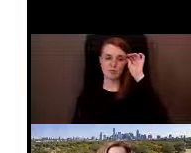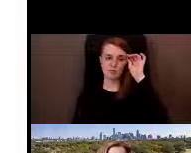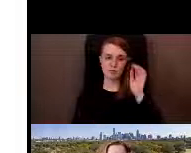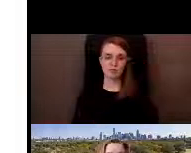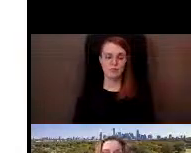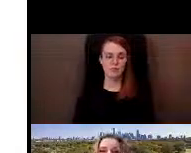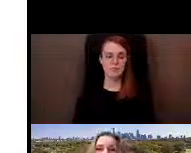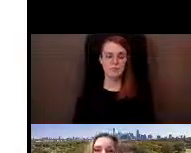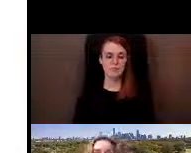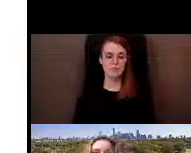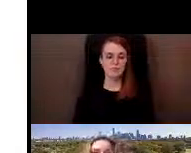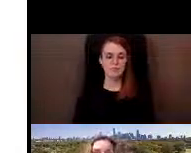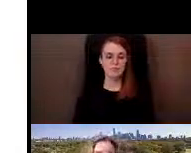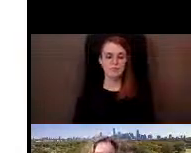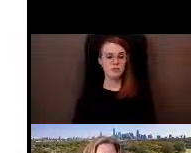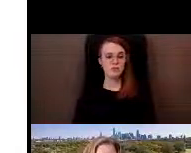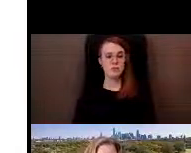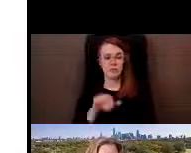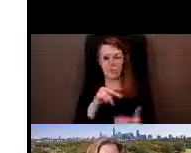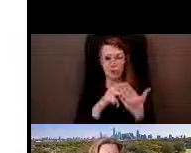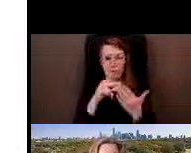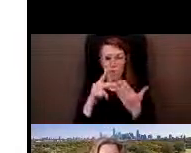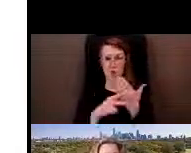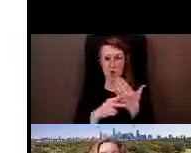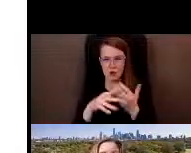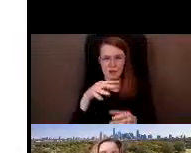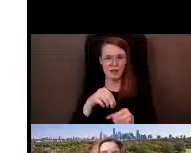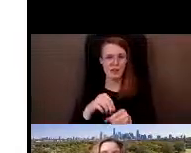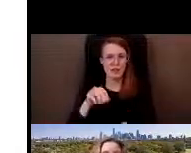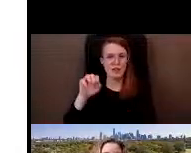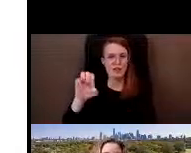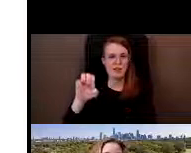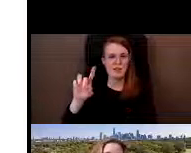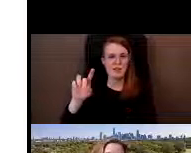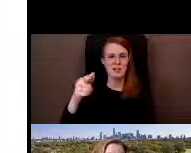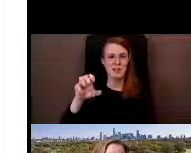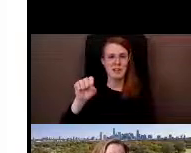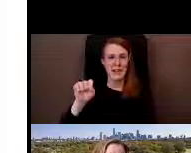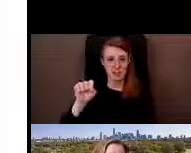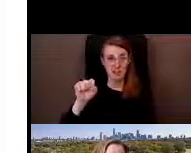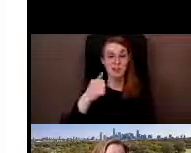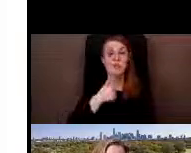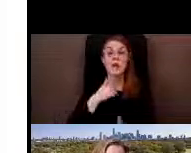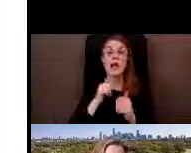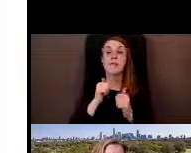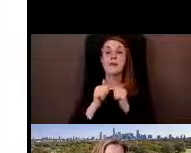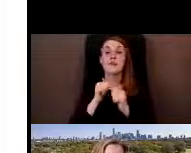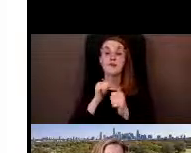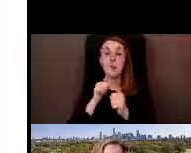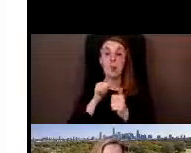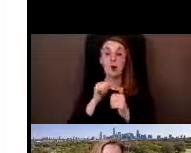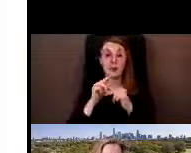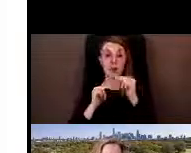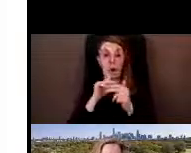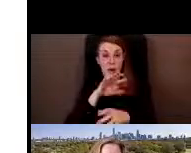This is a snapshot of the programming within the Edges concept. So we have the sports complex moved closer to Mopac